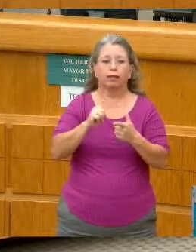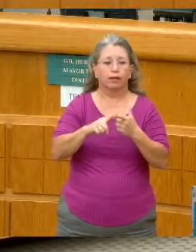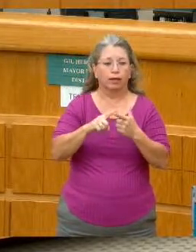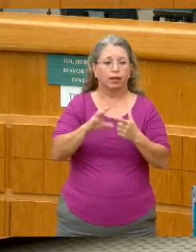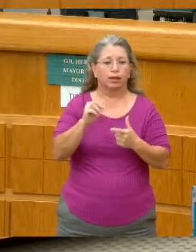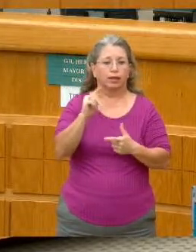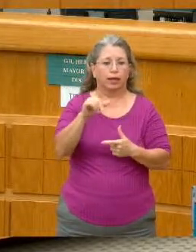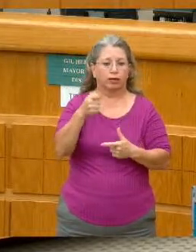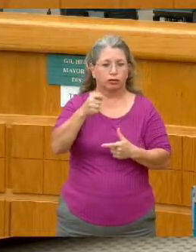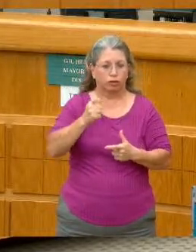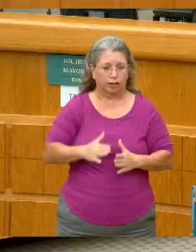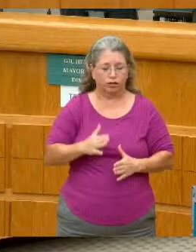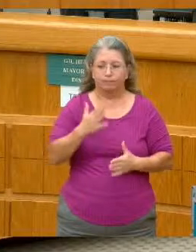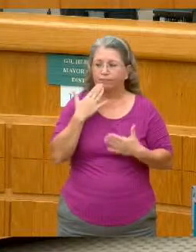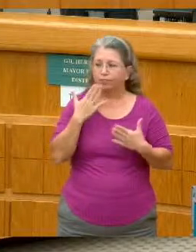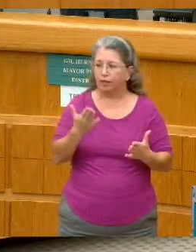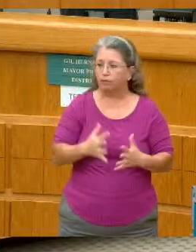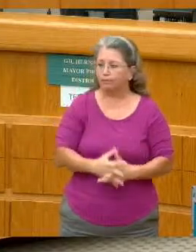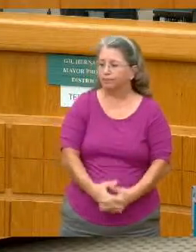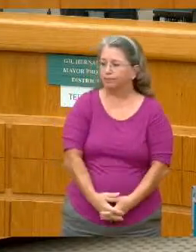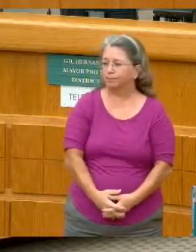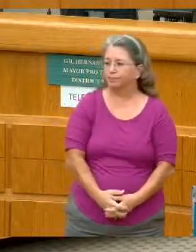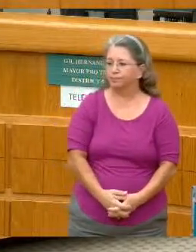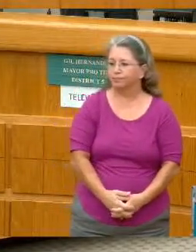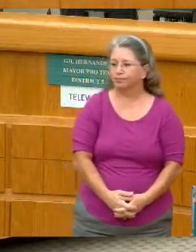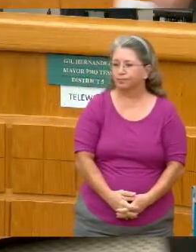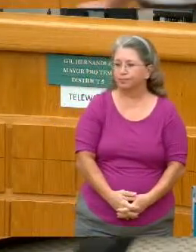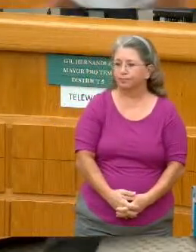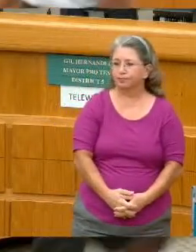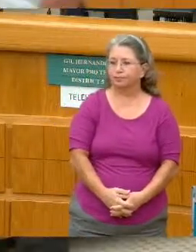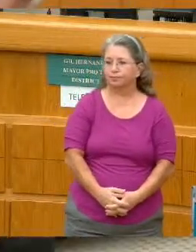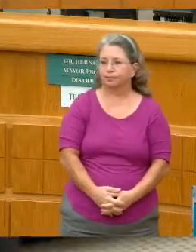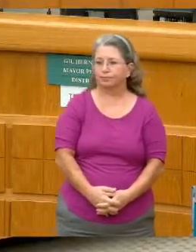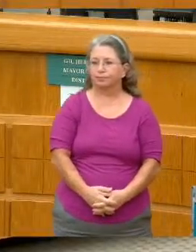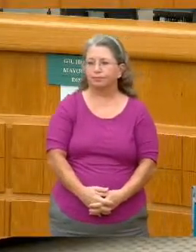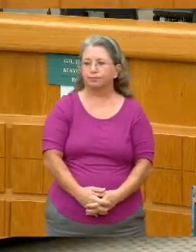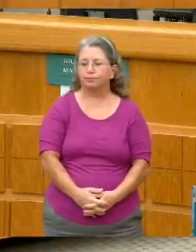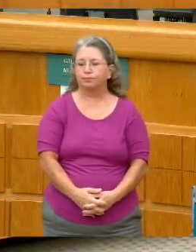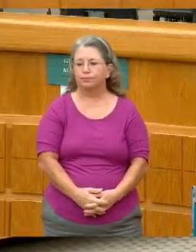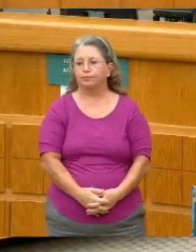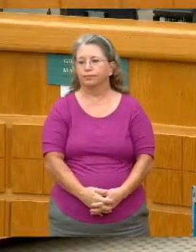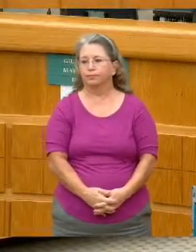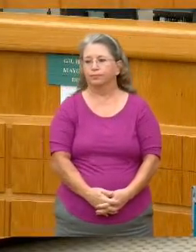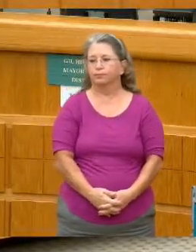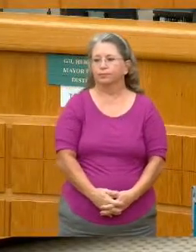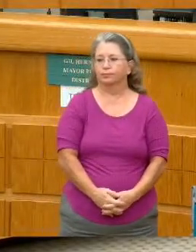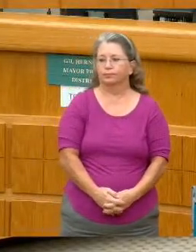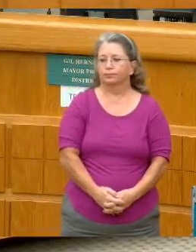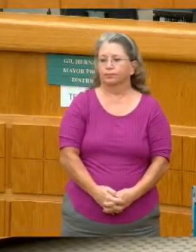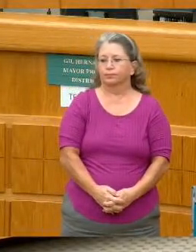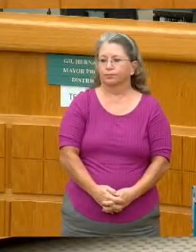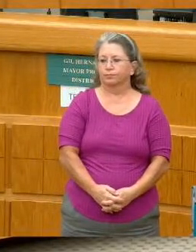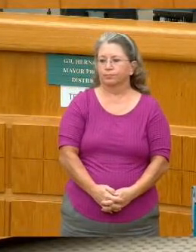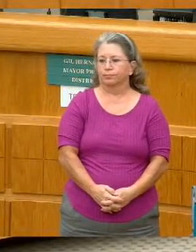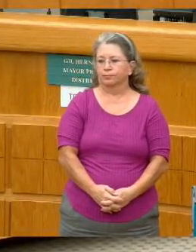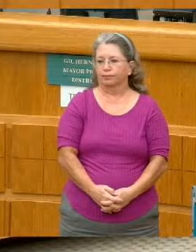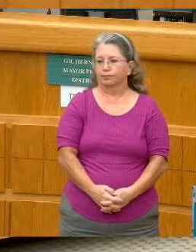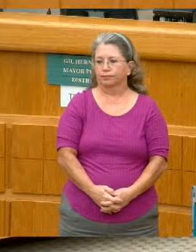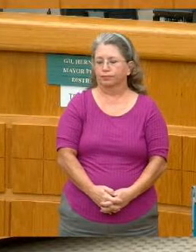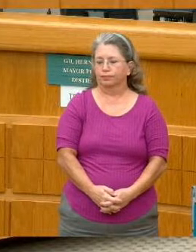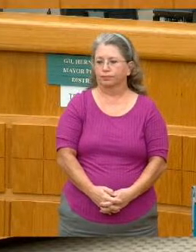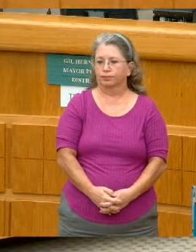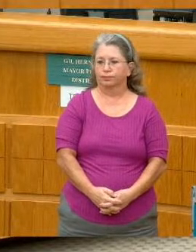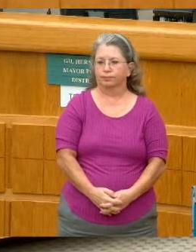you. En las últimas 24 horas se han reportado 89 casos confirmados por el coronavirus, más 35